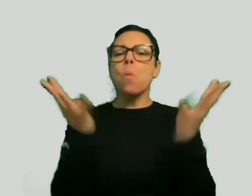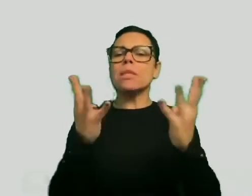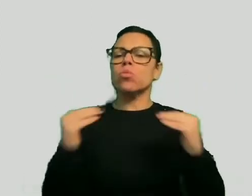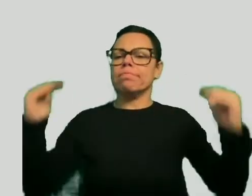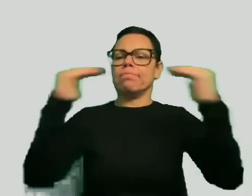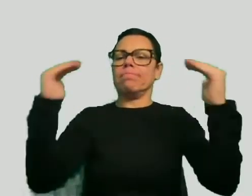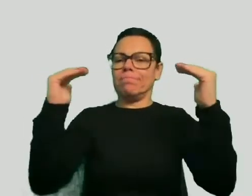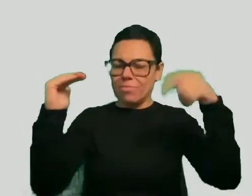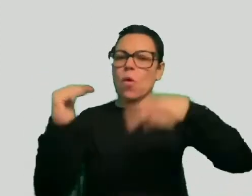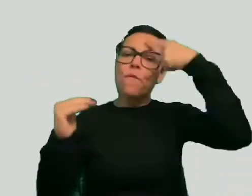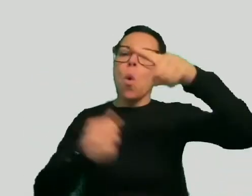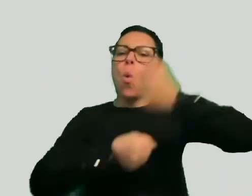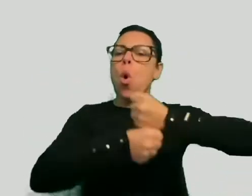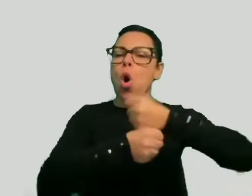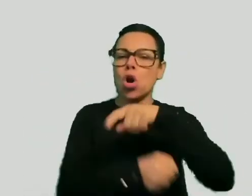better how